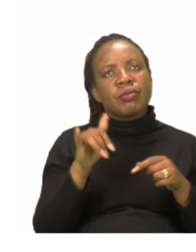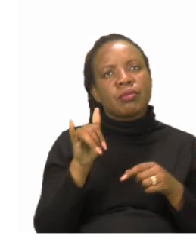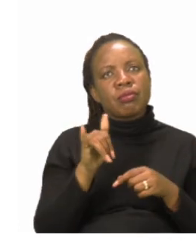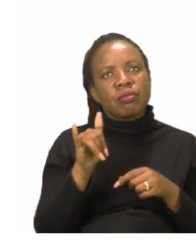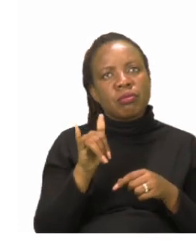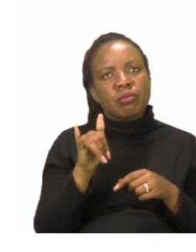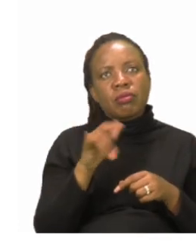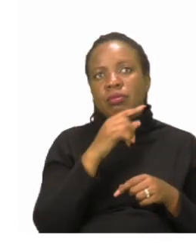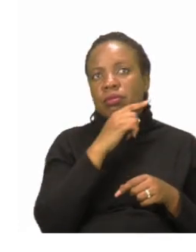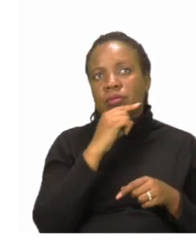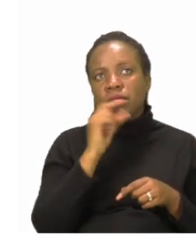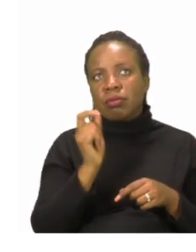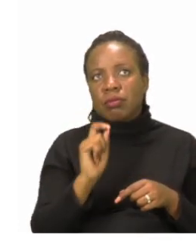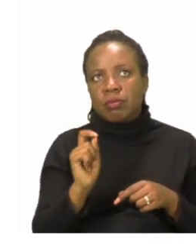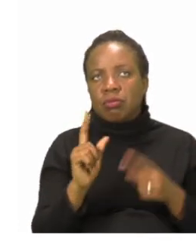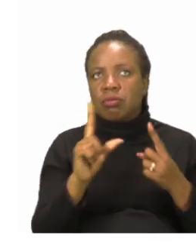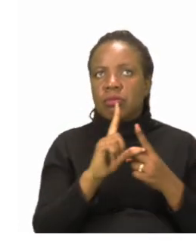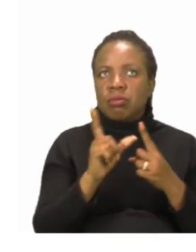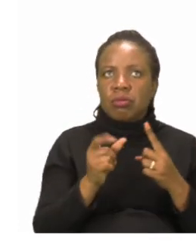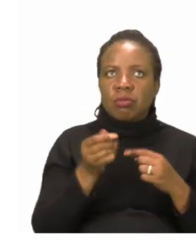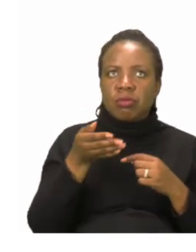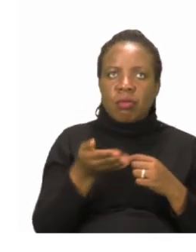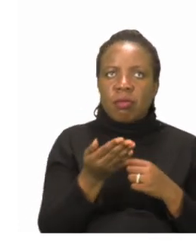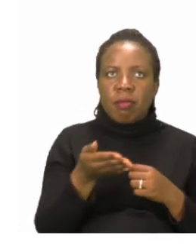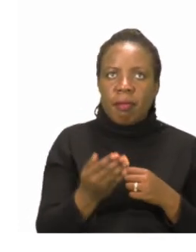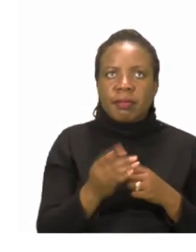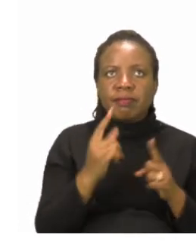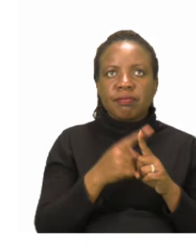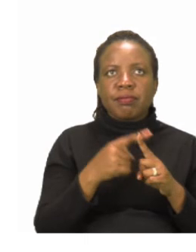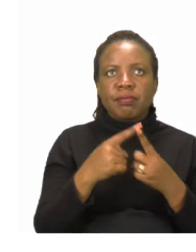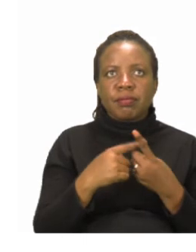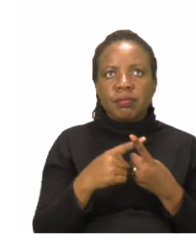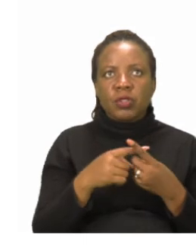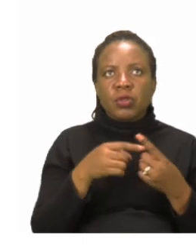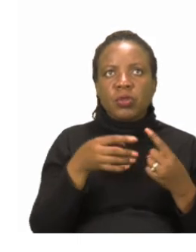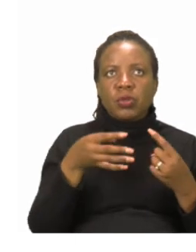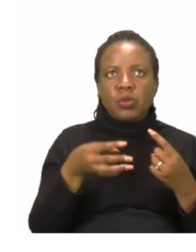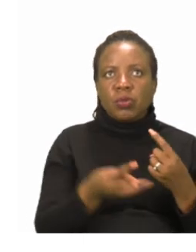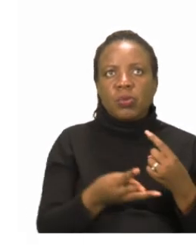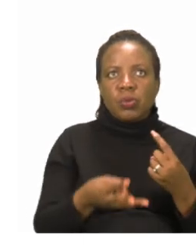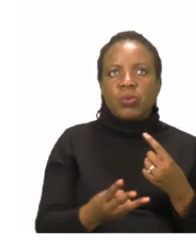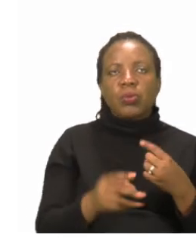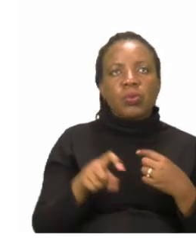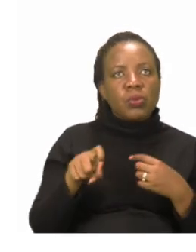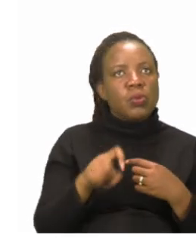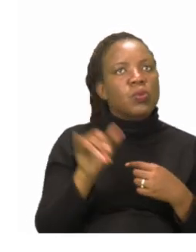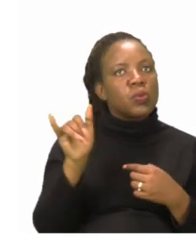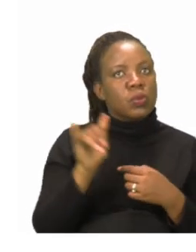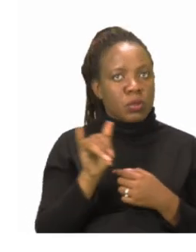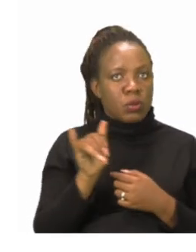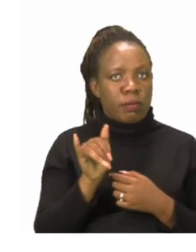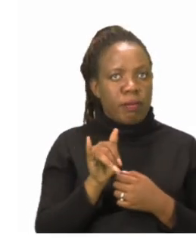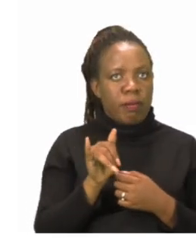there. Is it the leaf, the shovel, the carrot, the garden fork, or the worm?